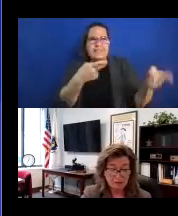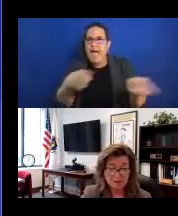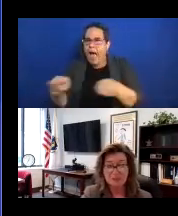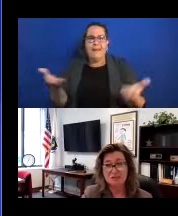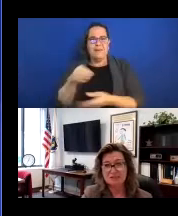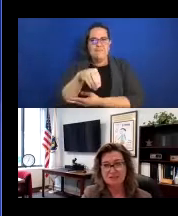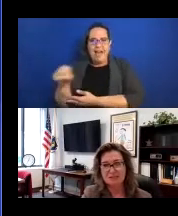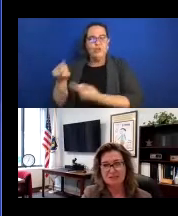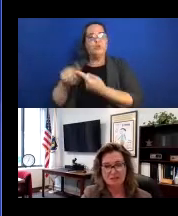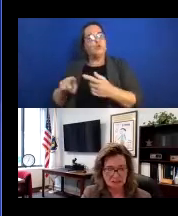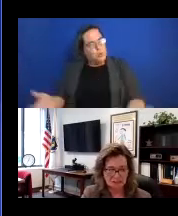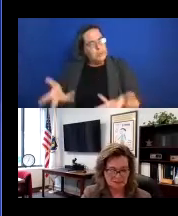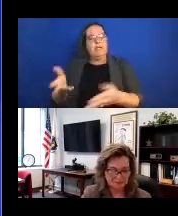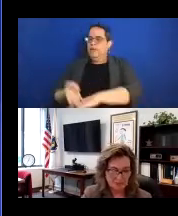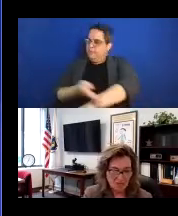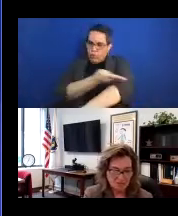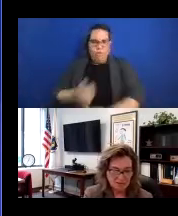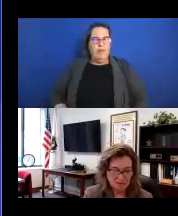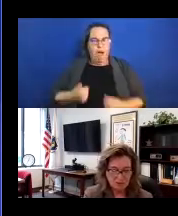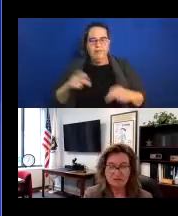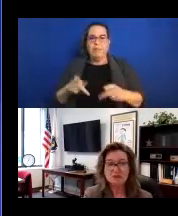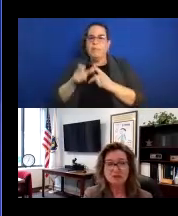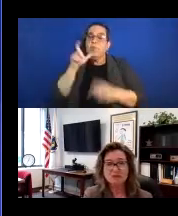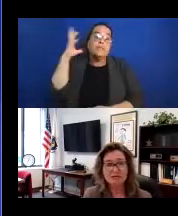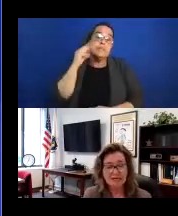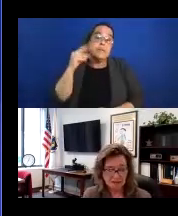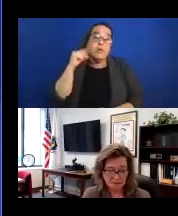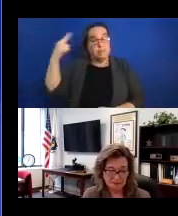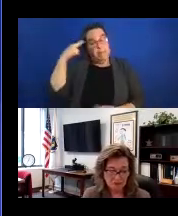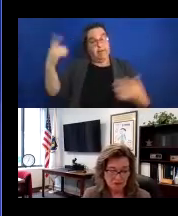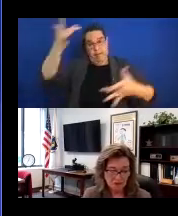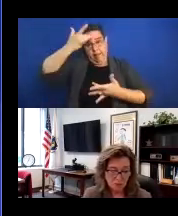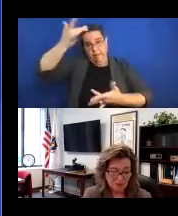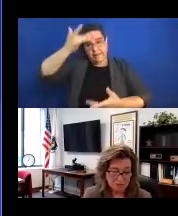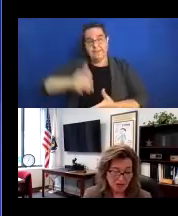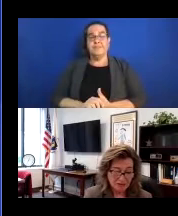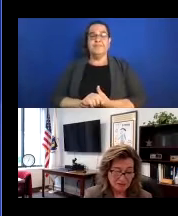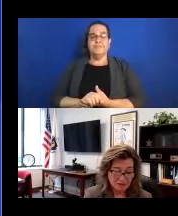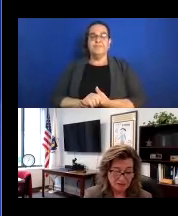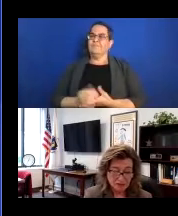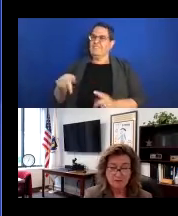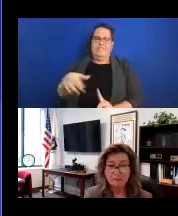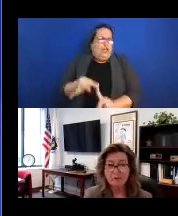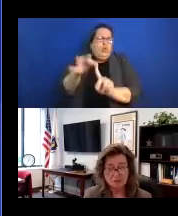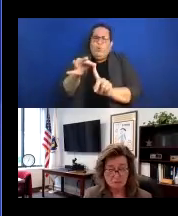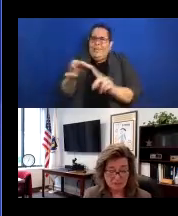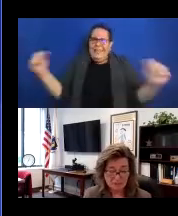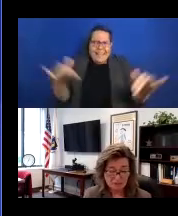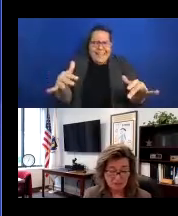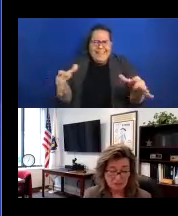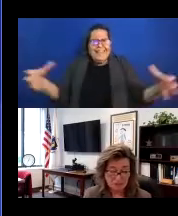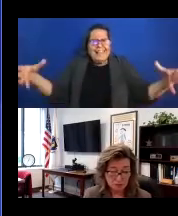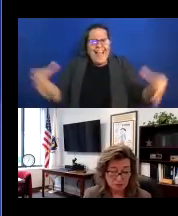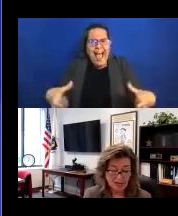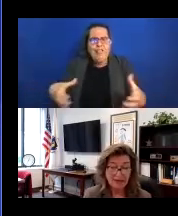of people experiencing mental illness. This is one of those unique gatherings where we talk about research from the perspective